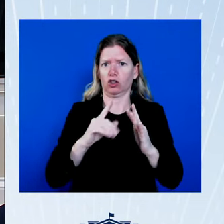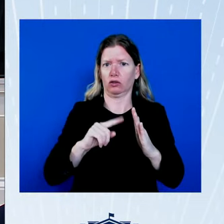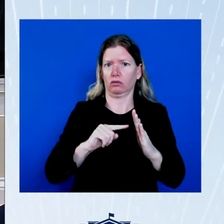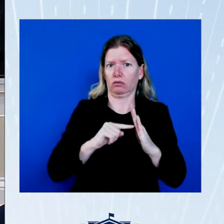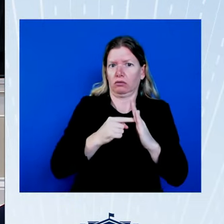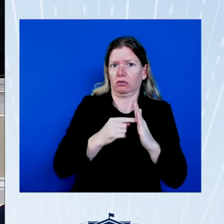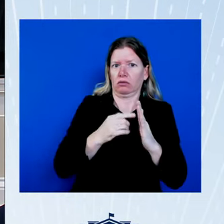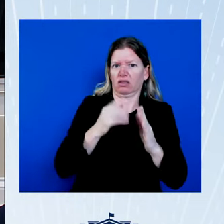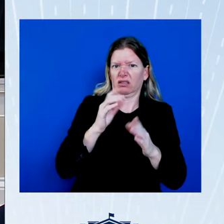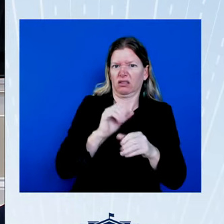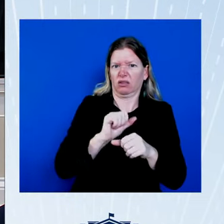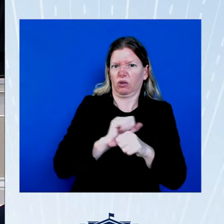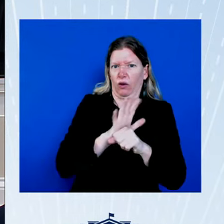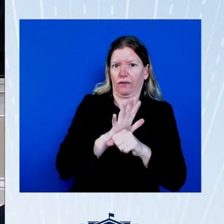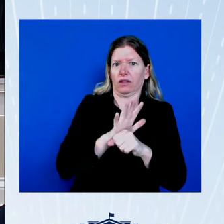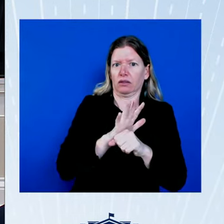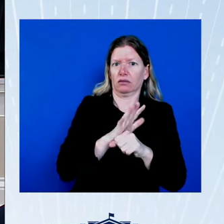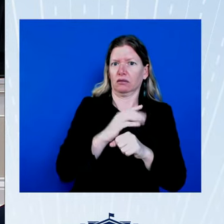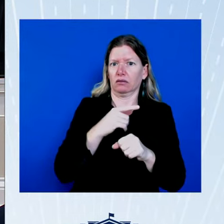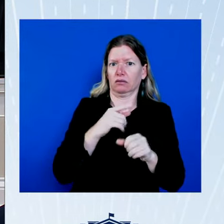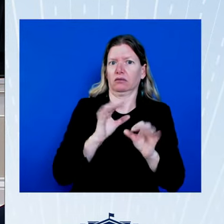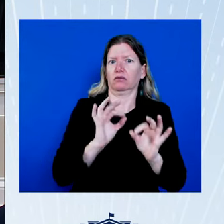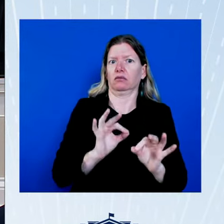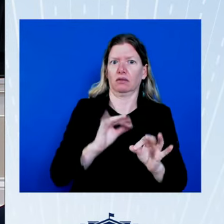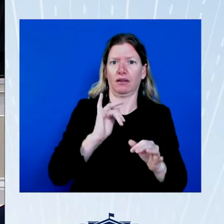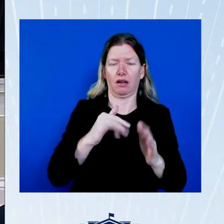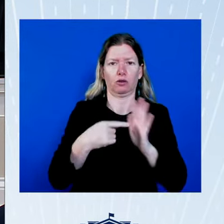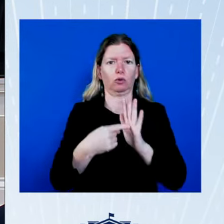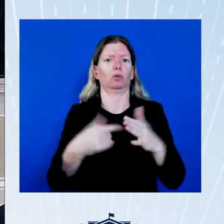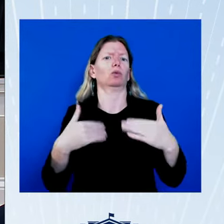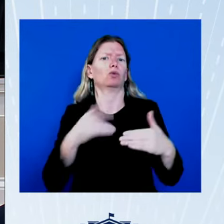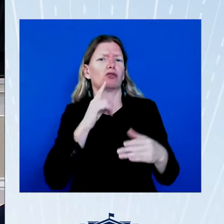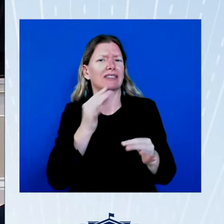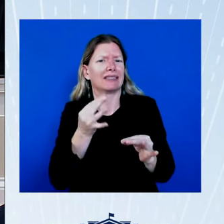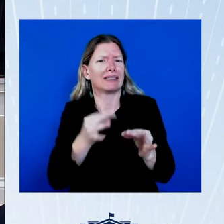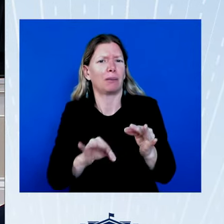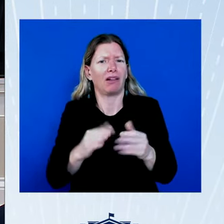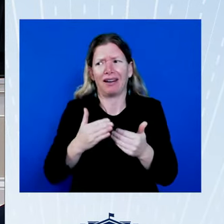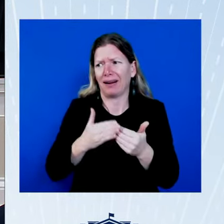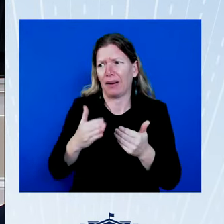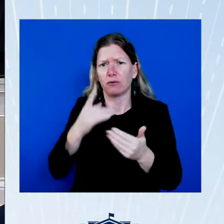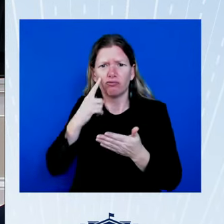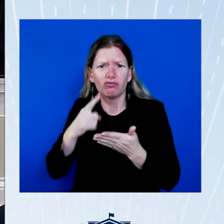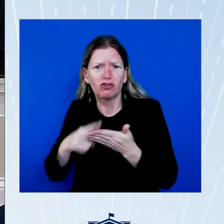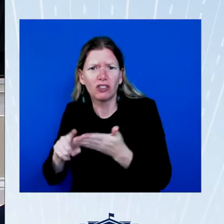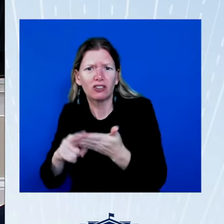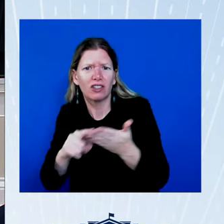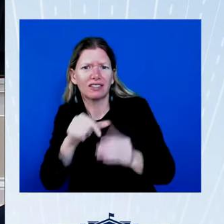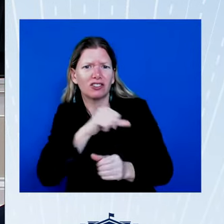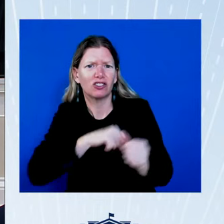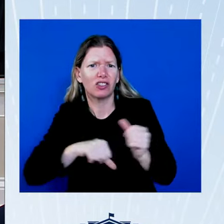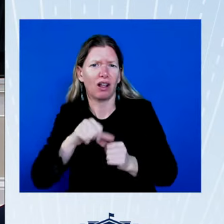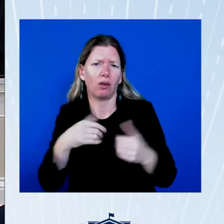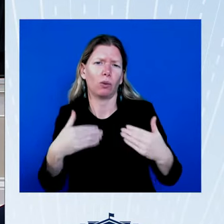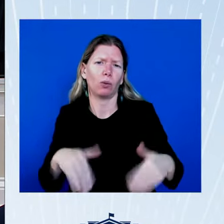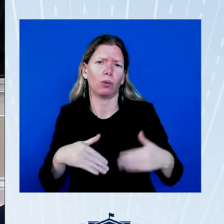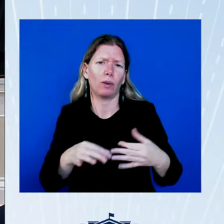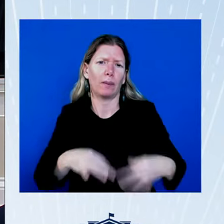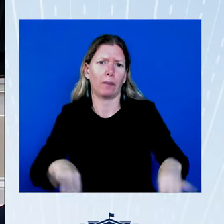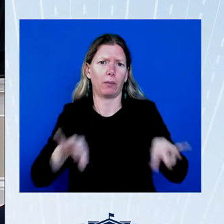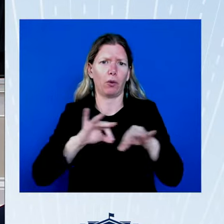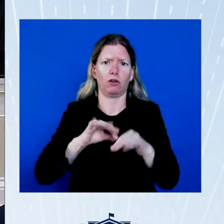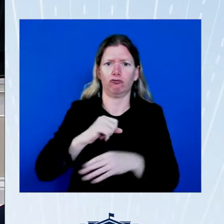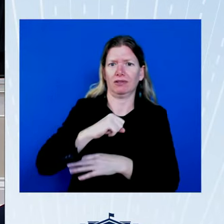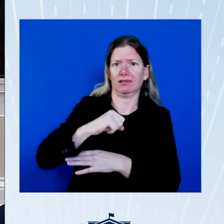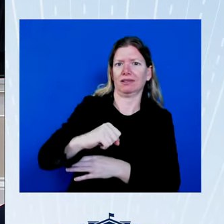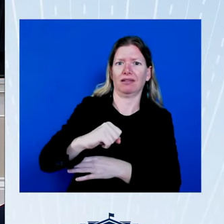can be a really important resilience measure for many of the shocks and stresses that we face. But the power of people extended far